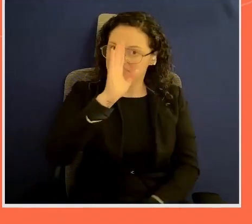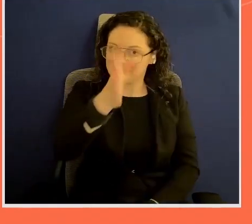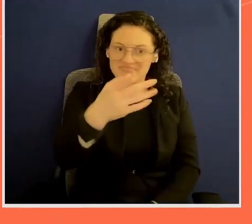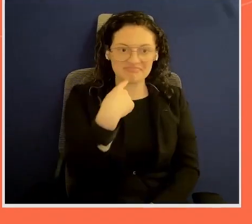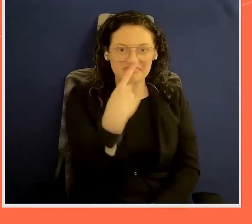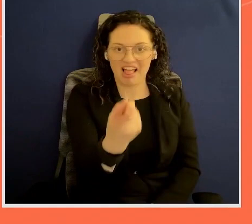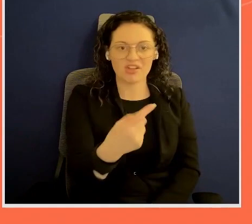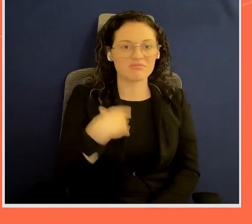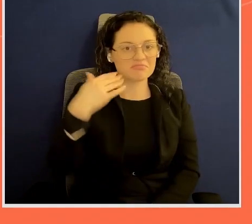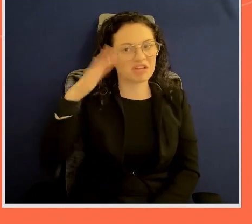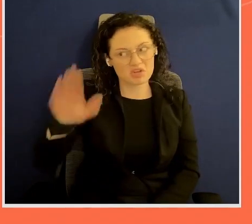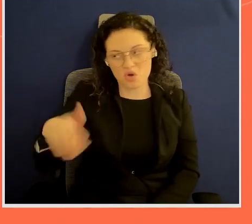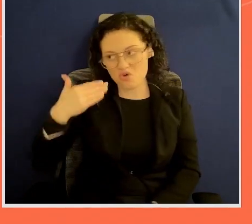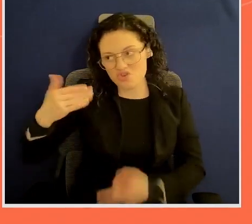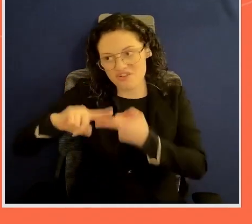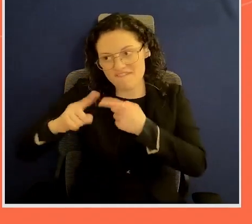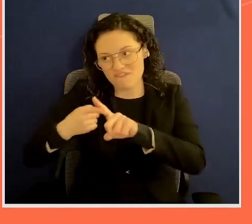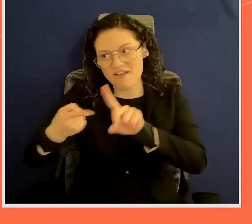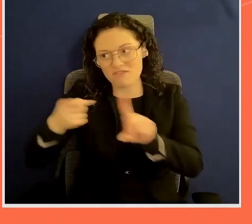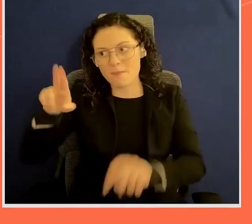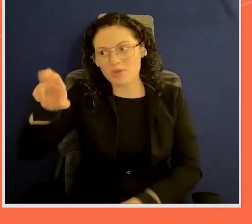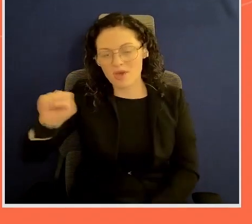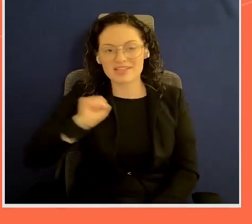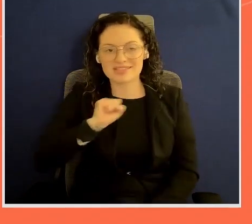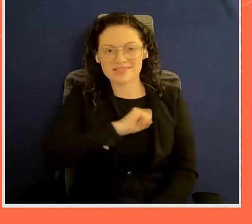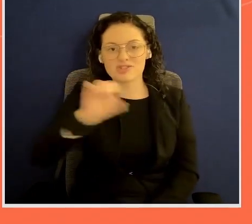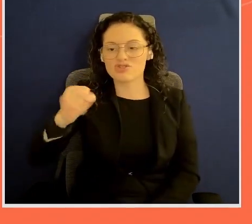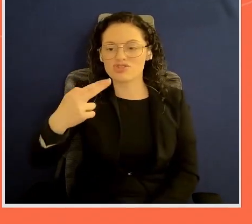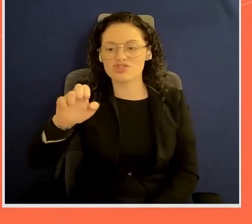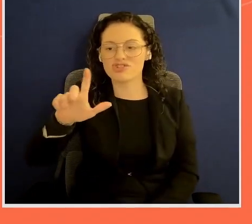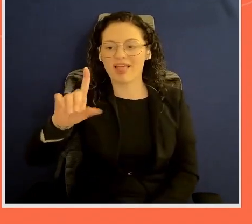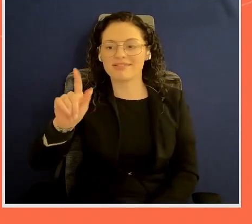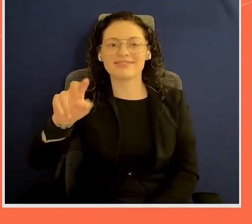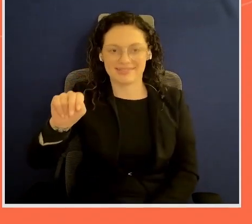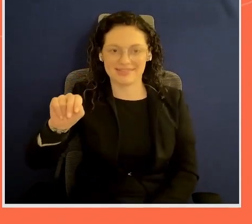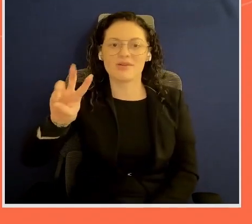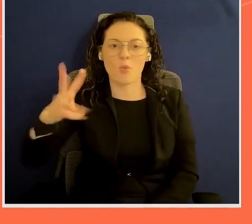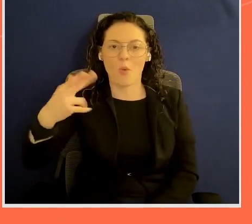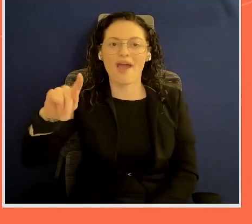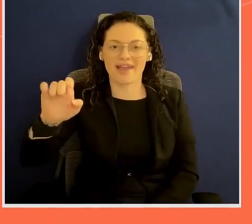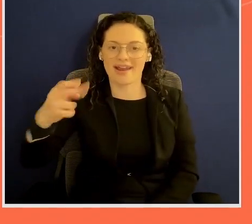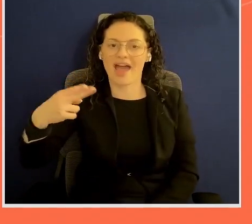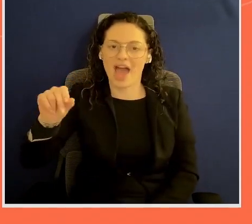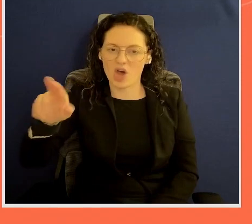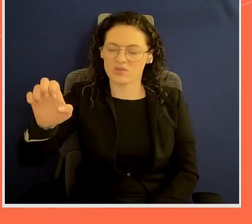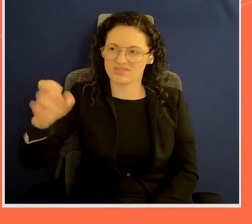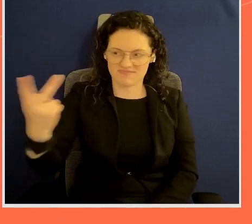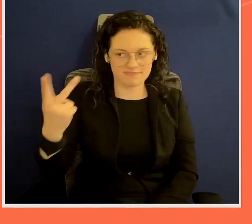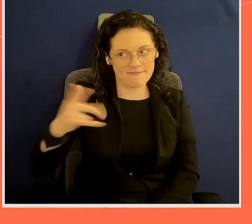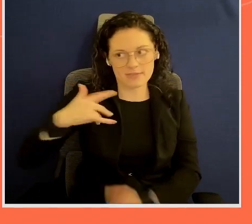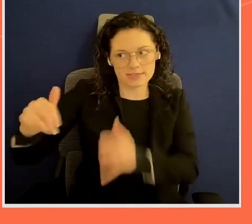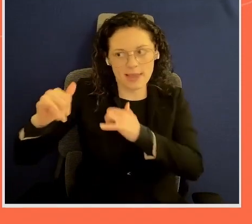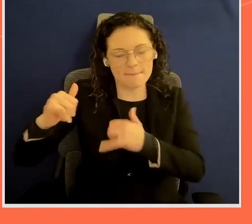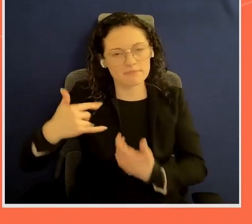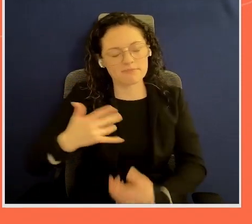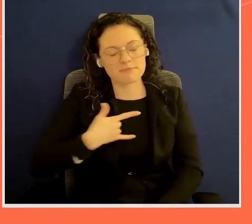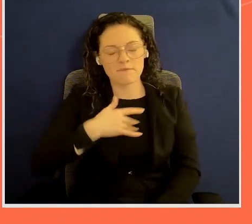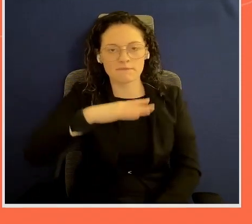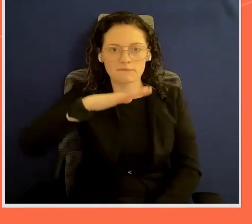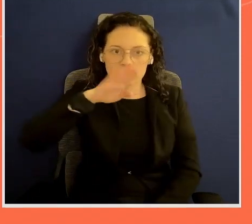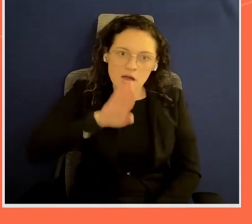here is deeply appreciative for your leadership, for the Palauan welcome, for all that